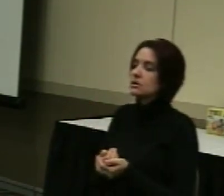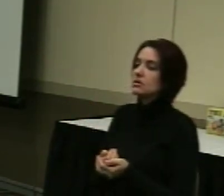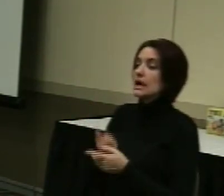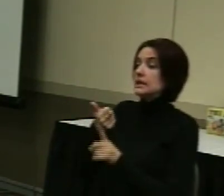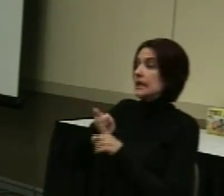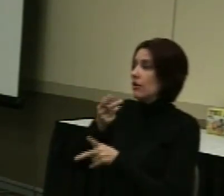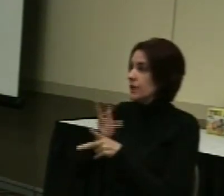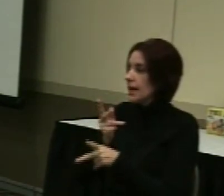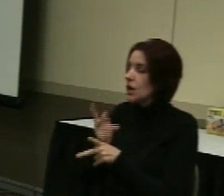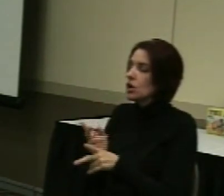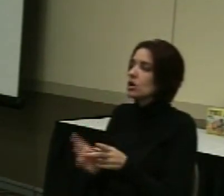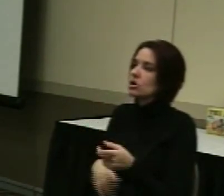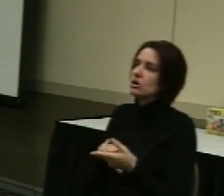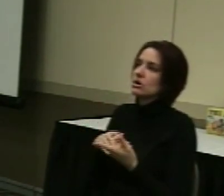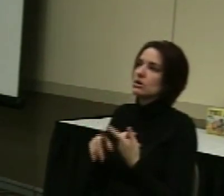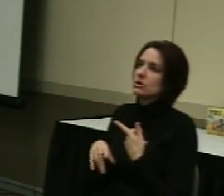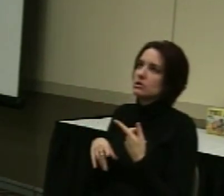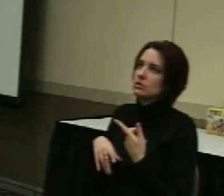self-care and,